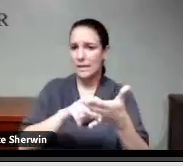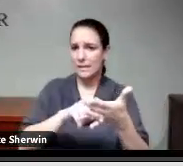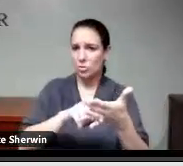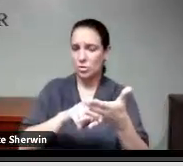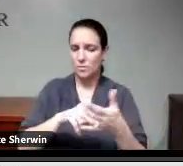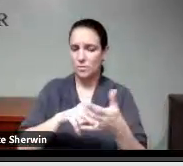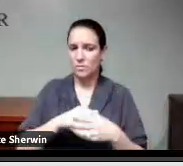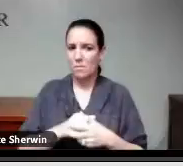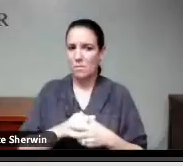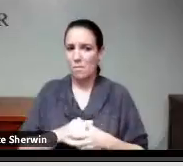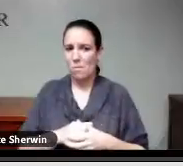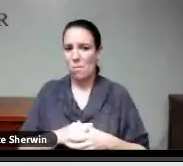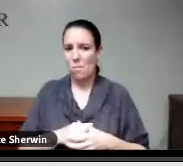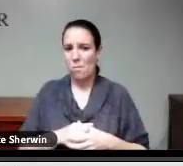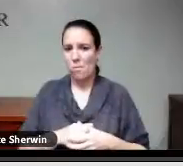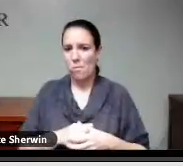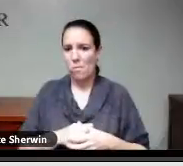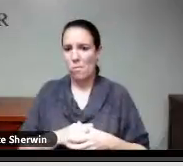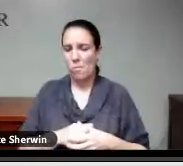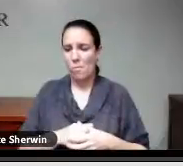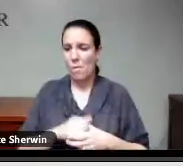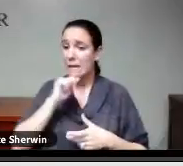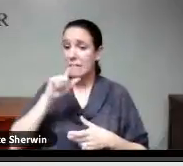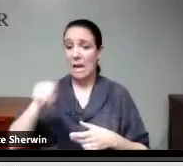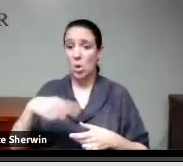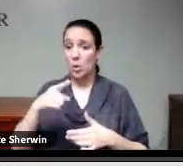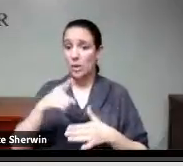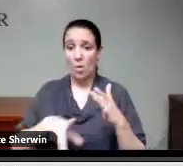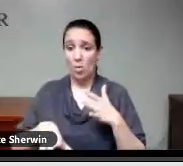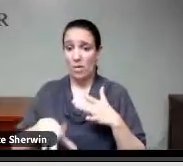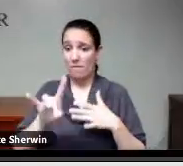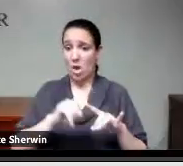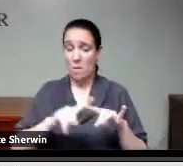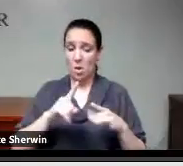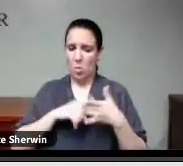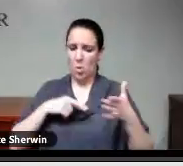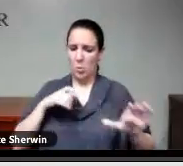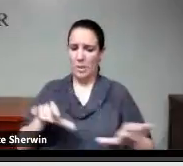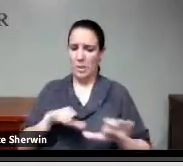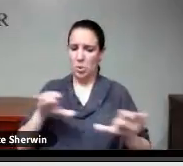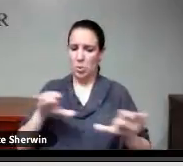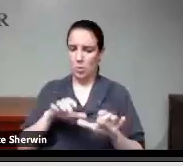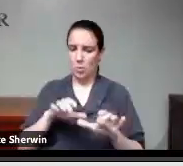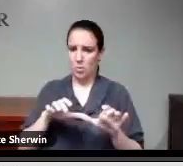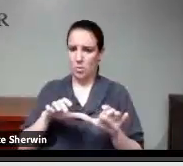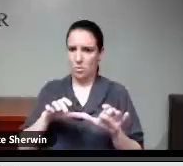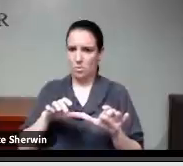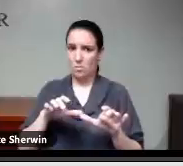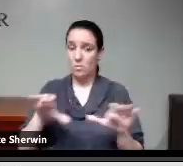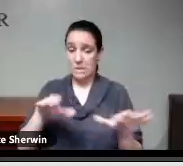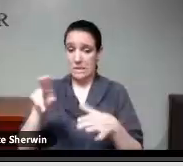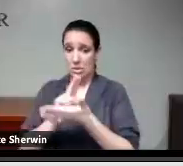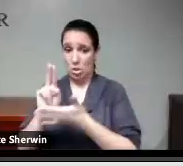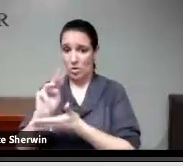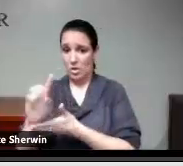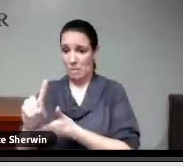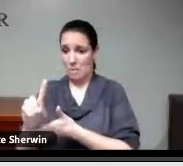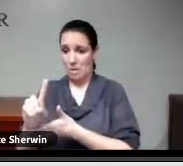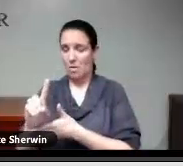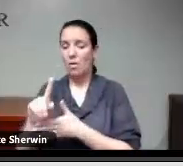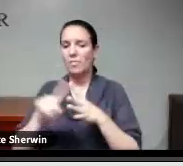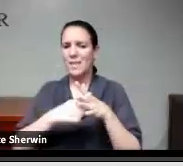this is the really important part, not just what we found, but what we did at the University of Maryland. What they did was they started to do